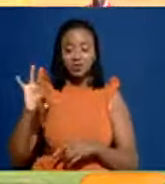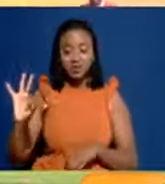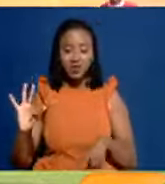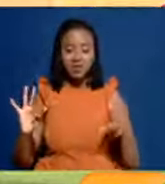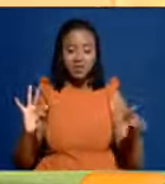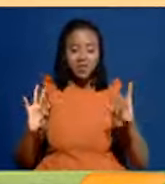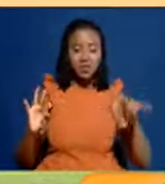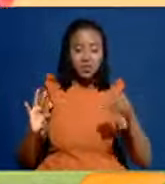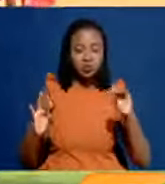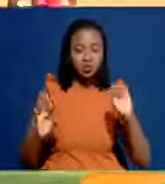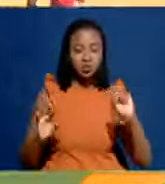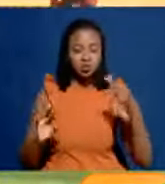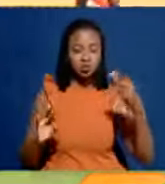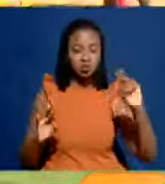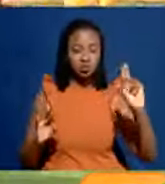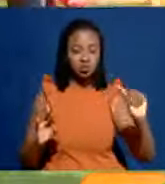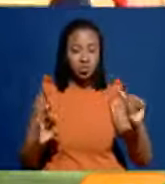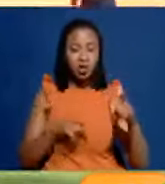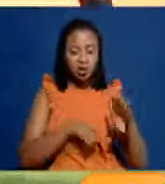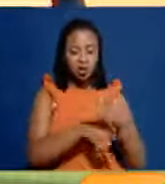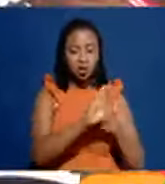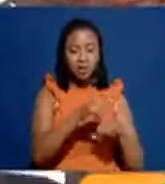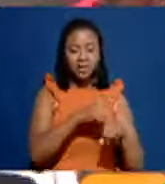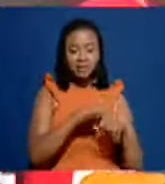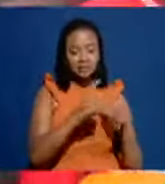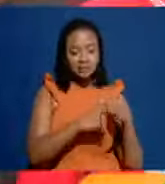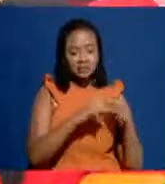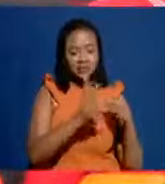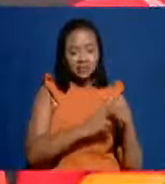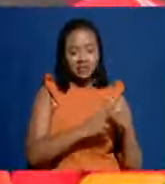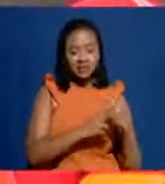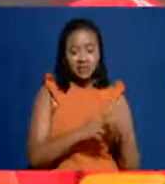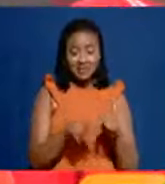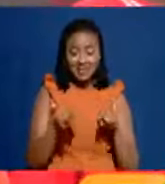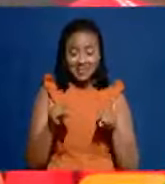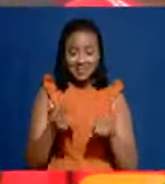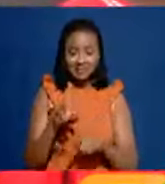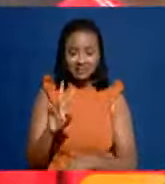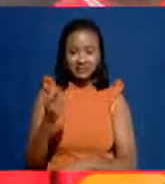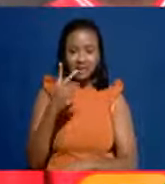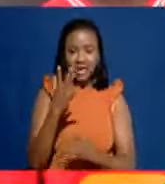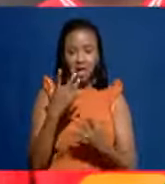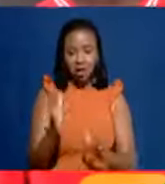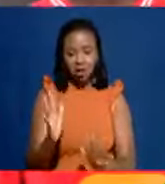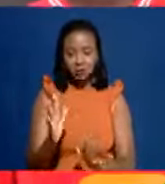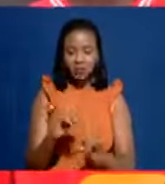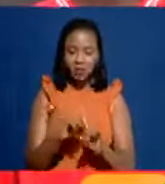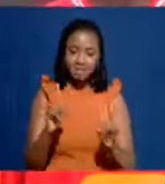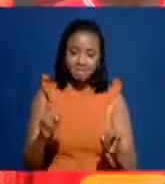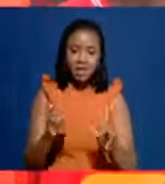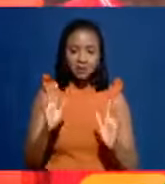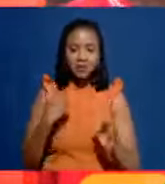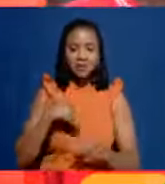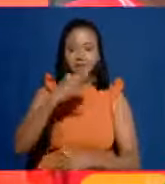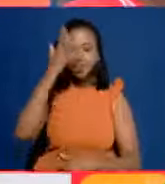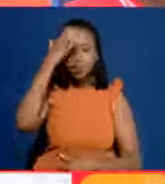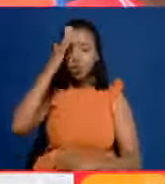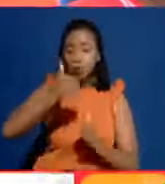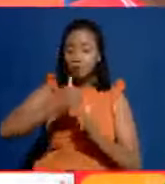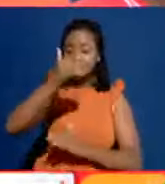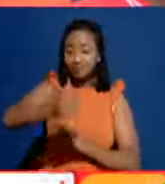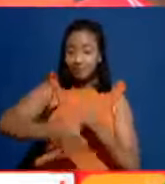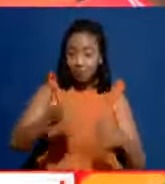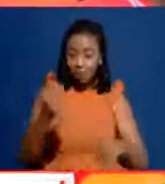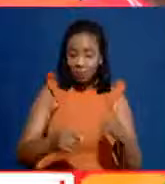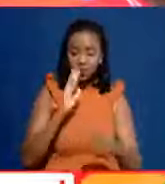Joshua Ratemo in the 67th minute. And loss, but tunajua next game